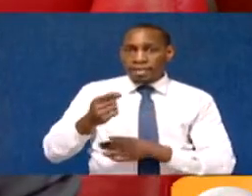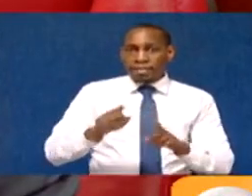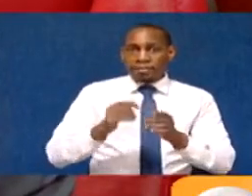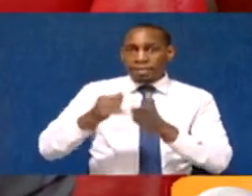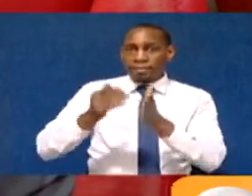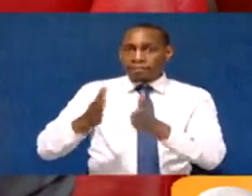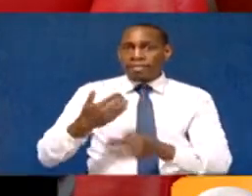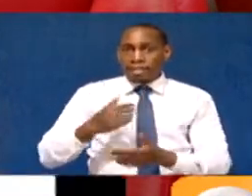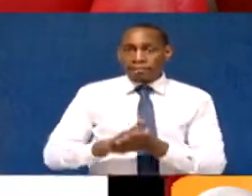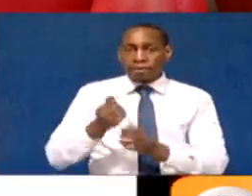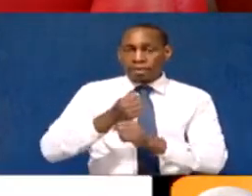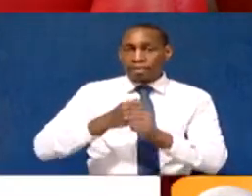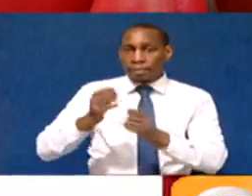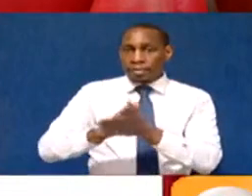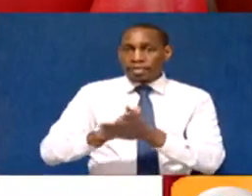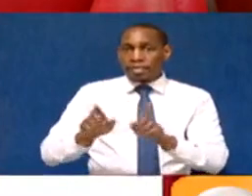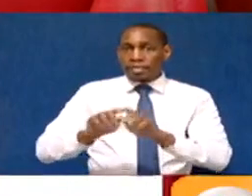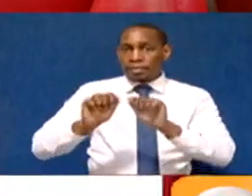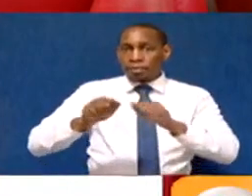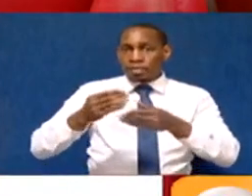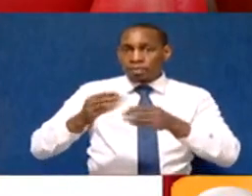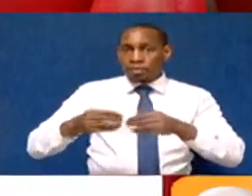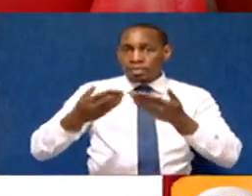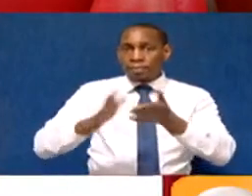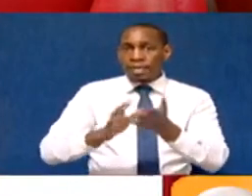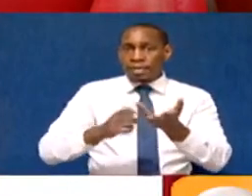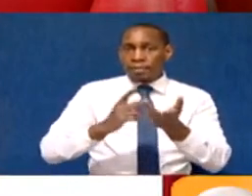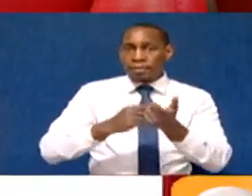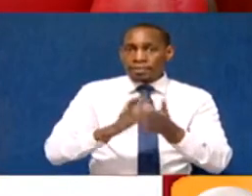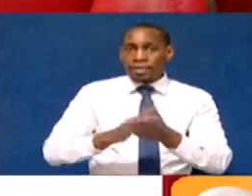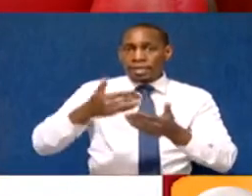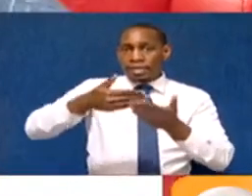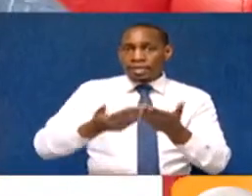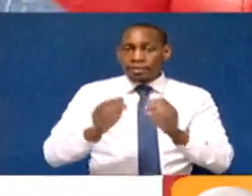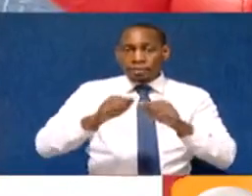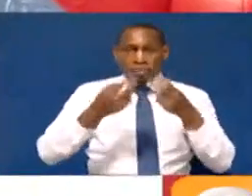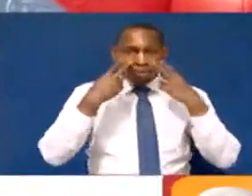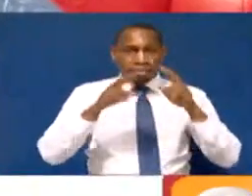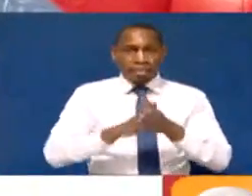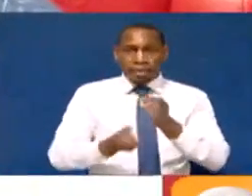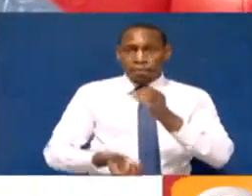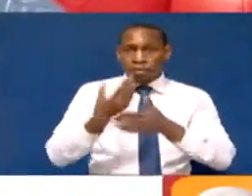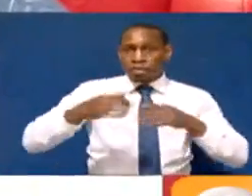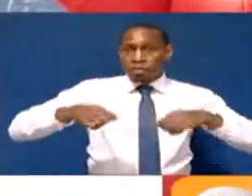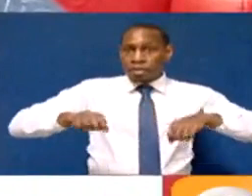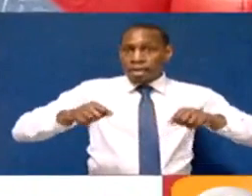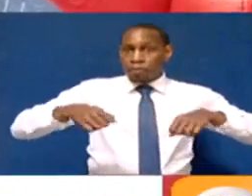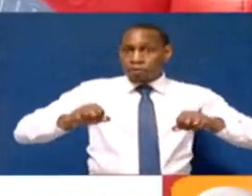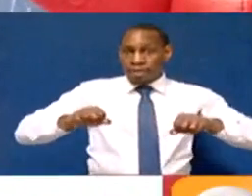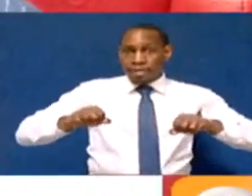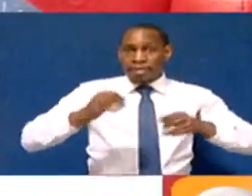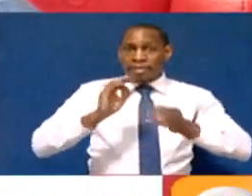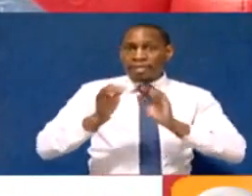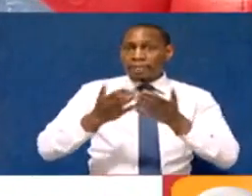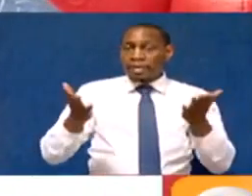make 45,000 components a month, and we can supply our statistics and invoicing for reference. Production of a motorcycle, if